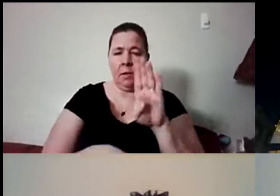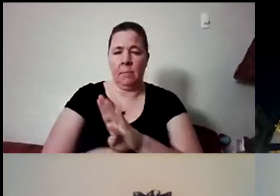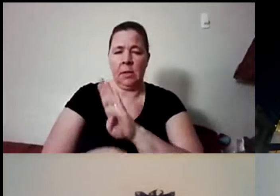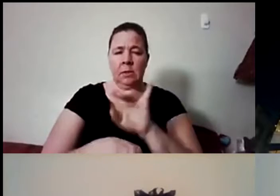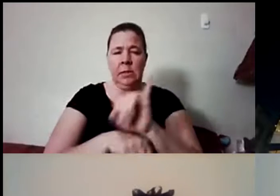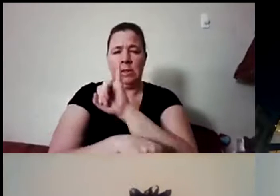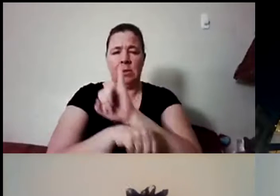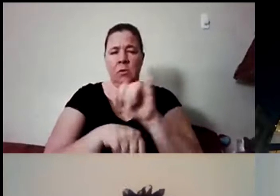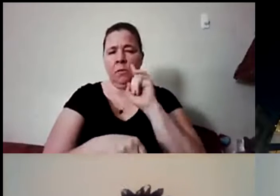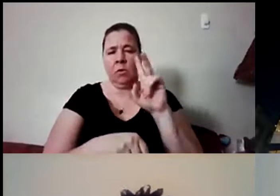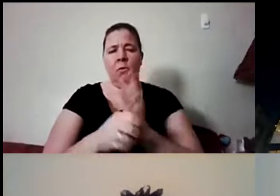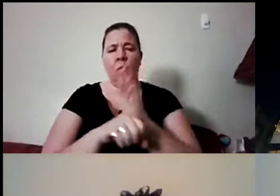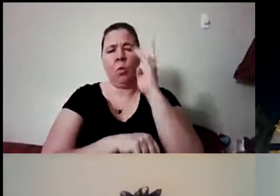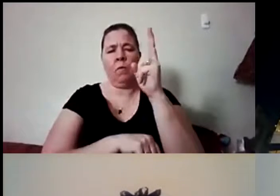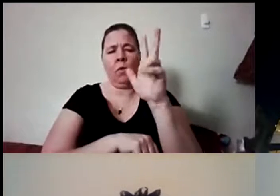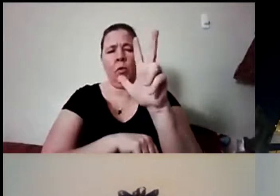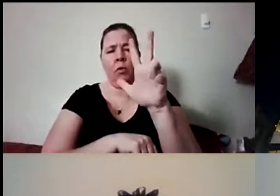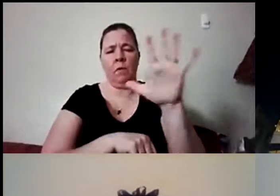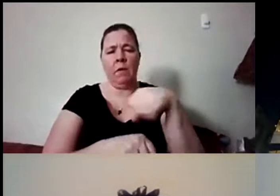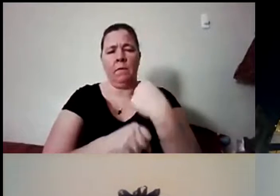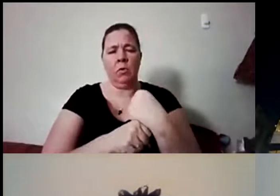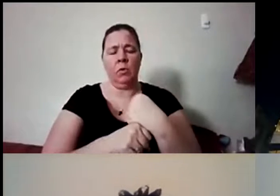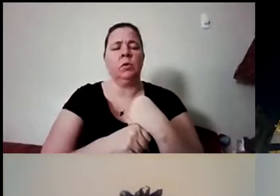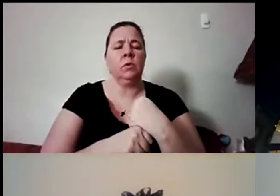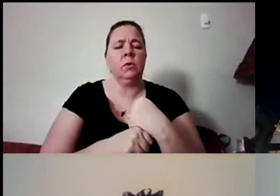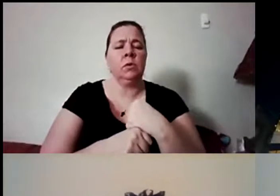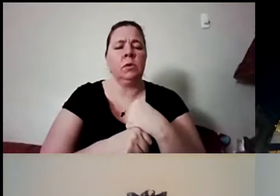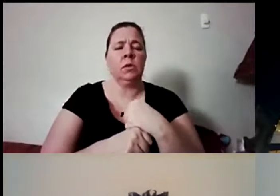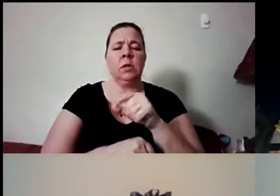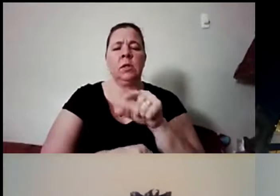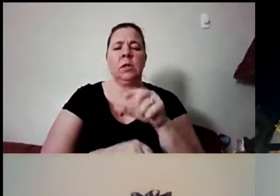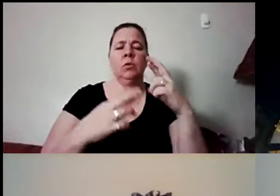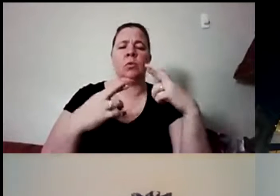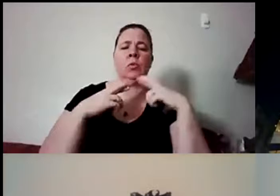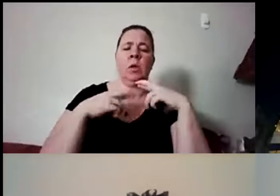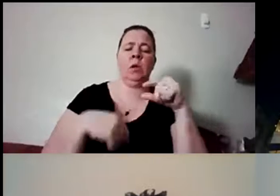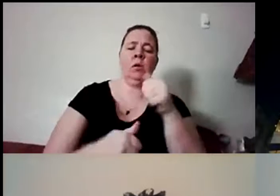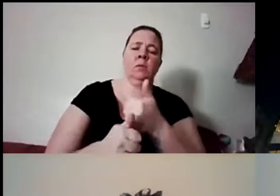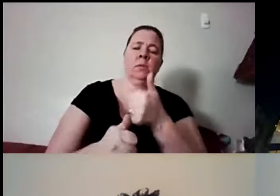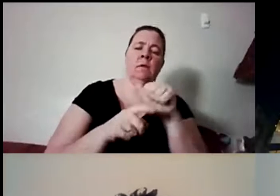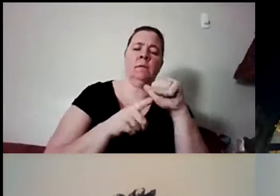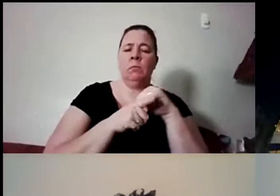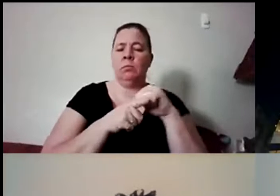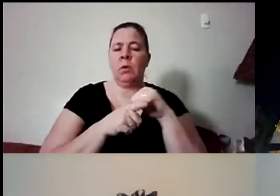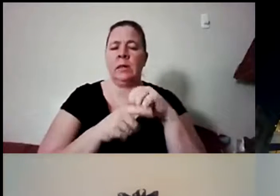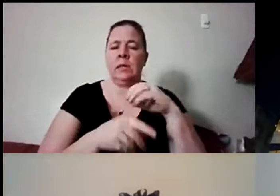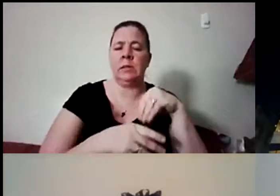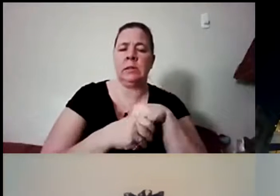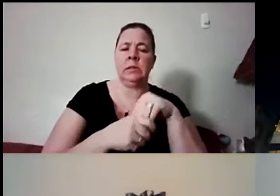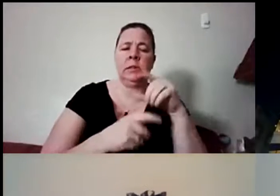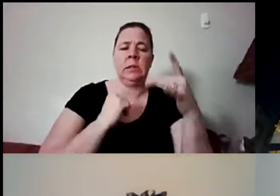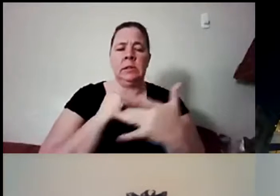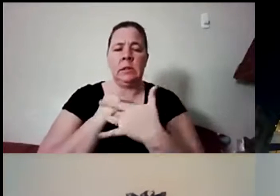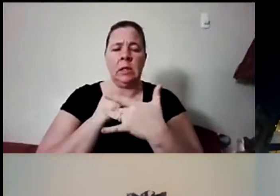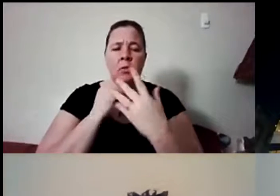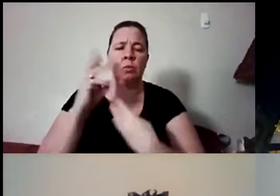over 35 years, guys. He is a retired computer guru. He's been practicing in the technology world